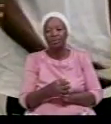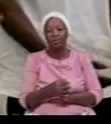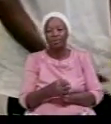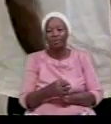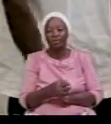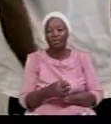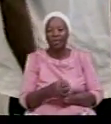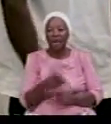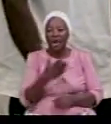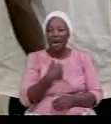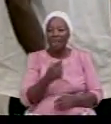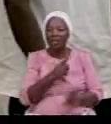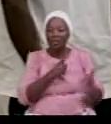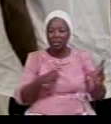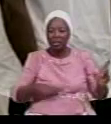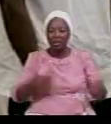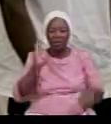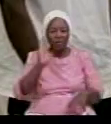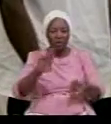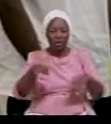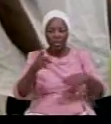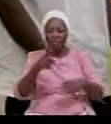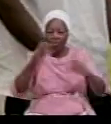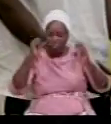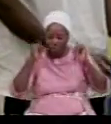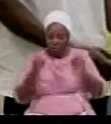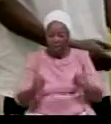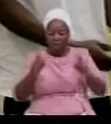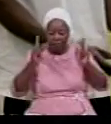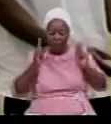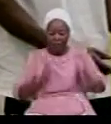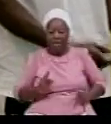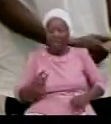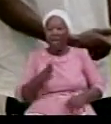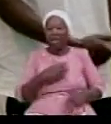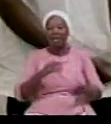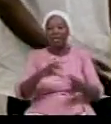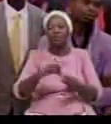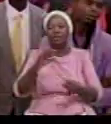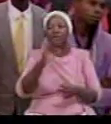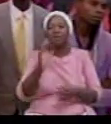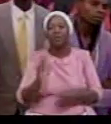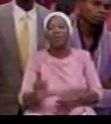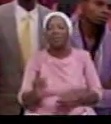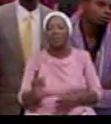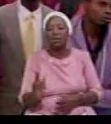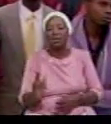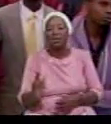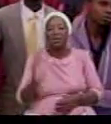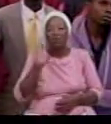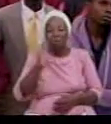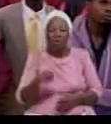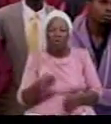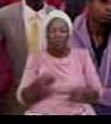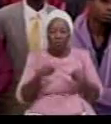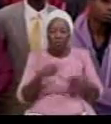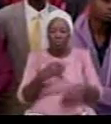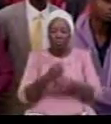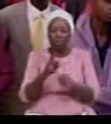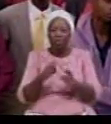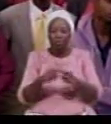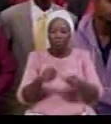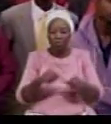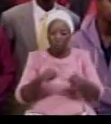and the Lord will give you strength physically, spiritually, will keep you going, feeding